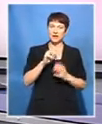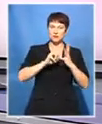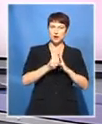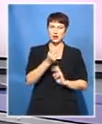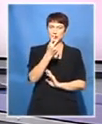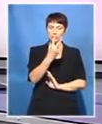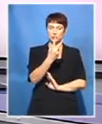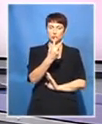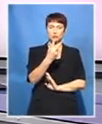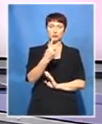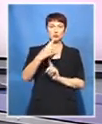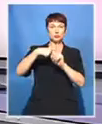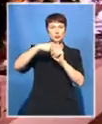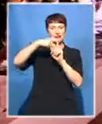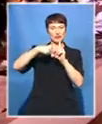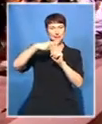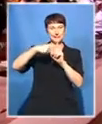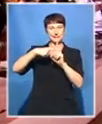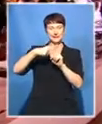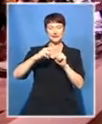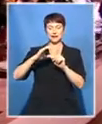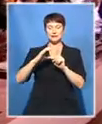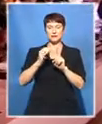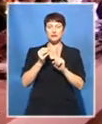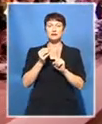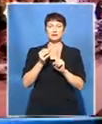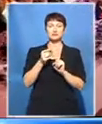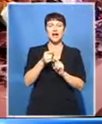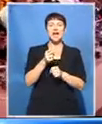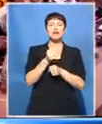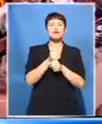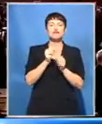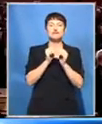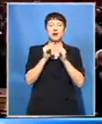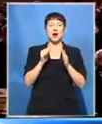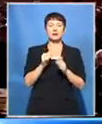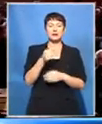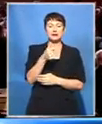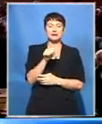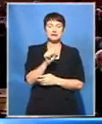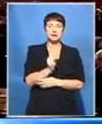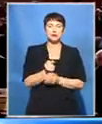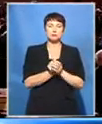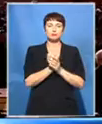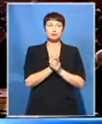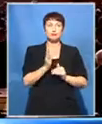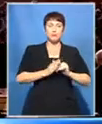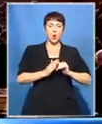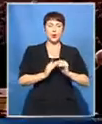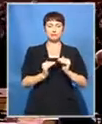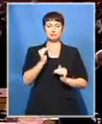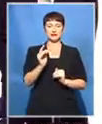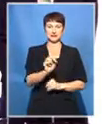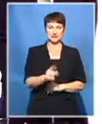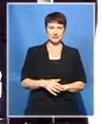than 2 degrees Celsius. World leaders flew into Paris, a city which has been in the spotlight recently for the wrong